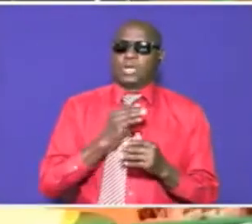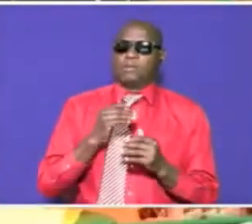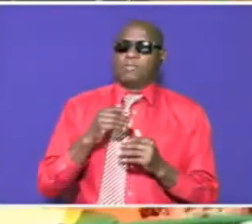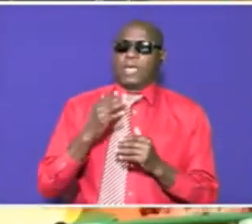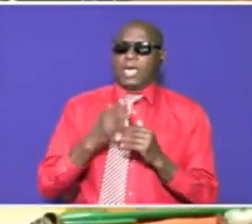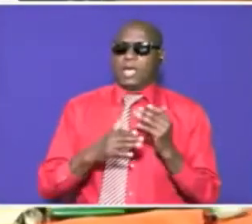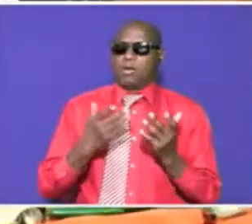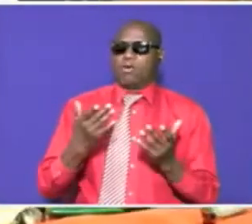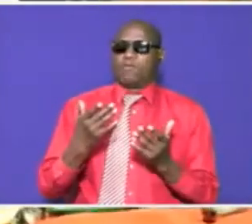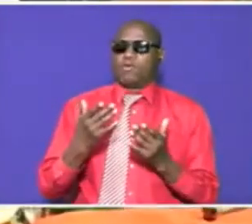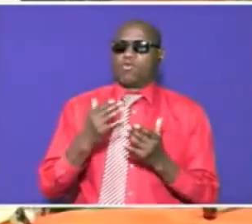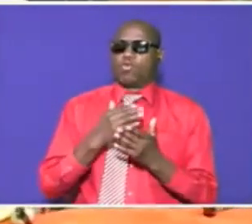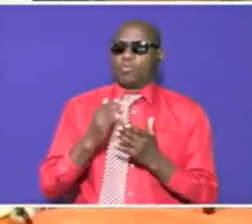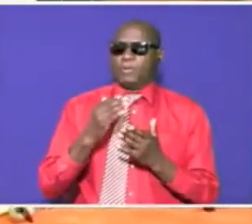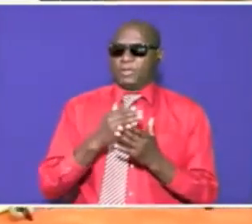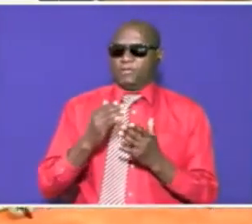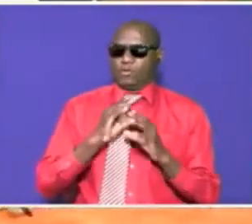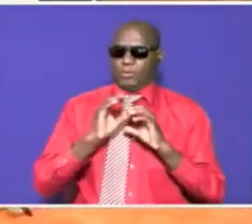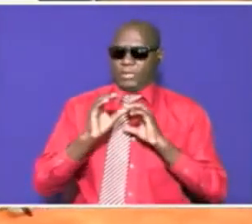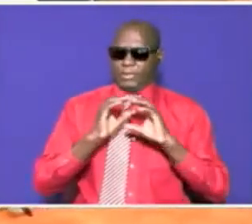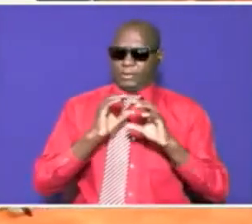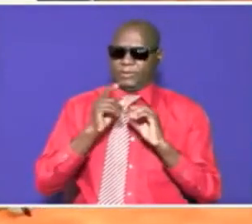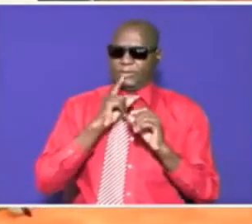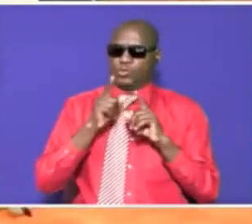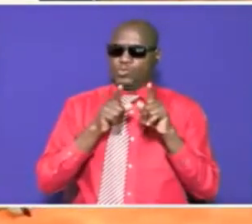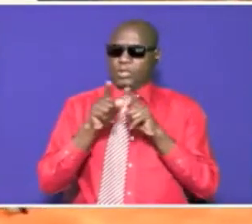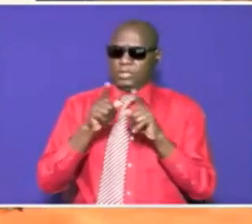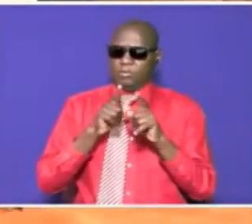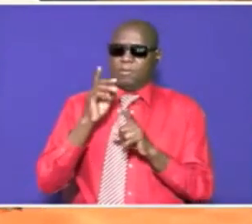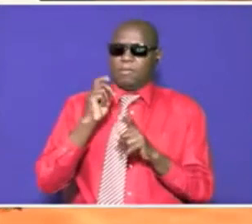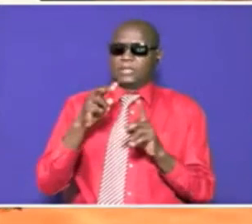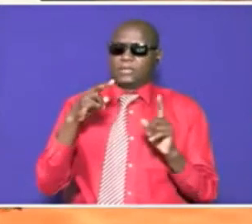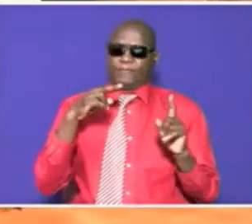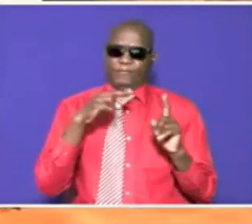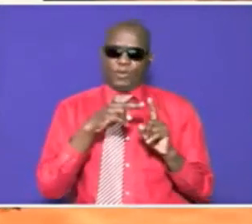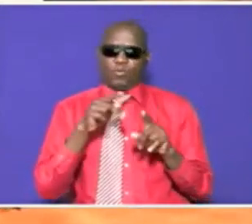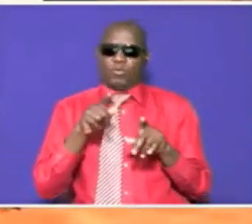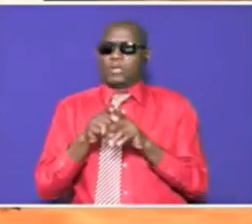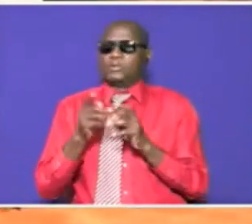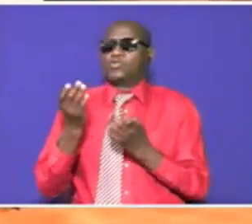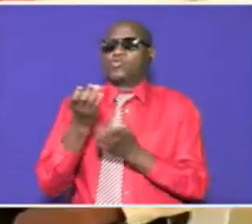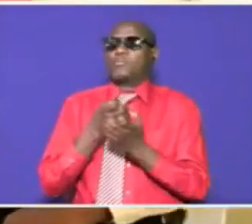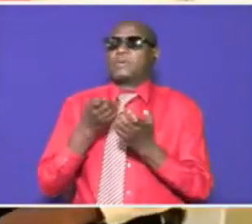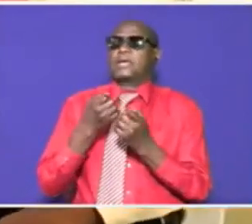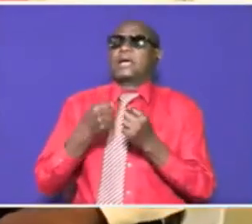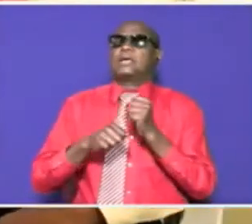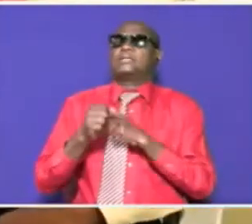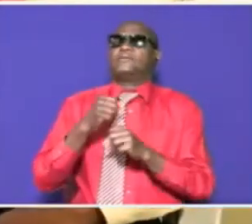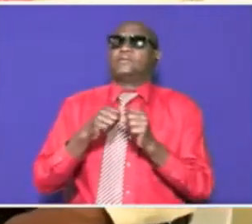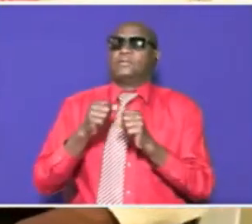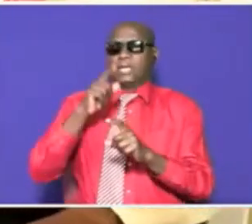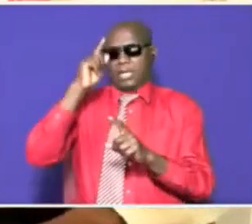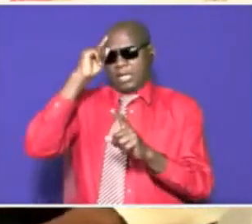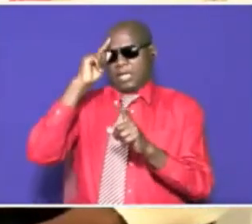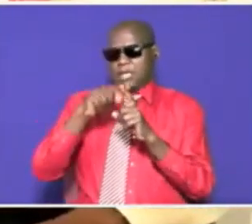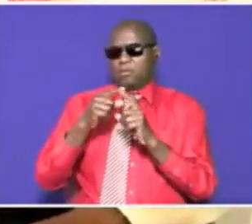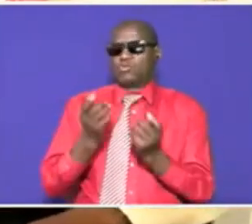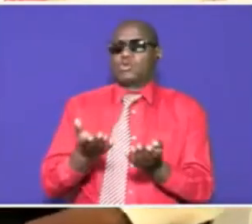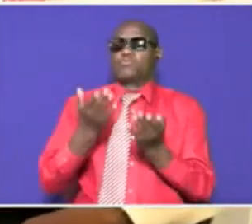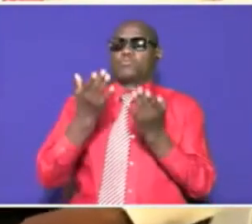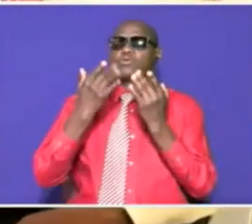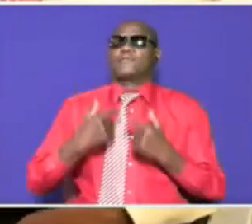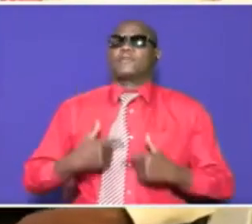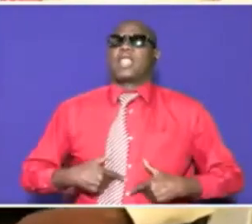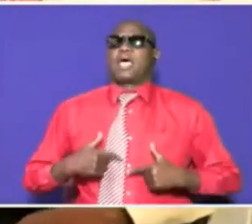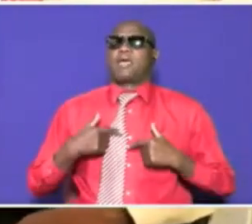Communications Wausi Walia said tourism must continue being viewed as an economic activity geared towards improving livelihoods of